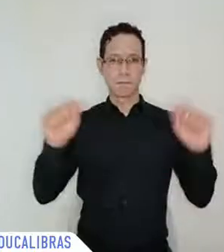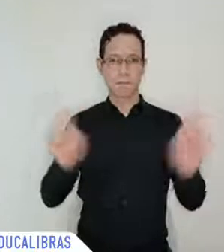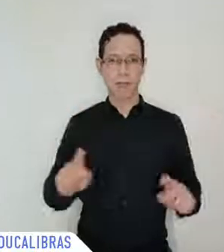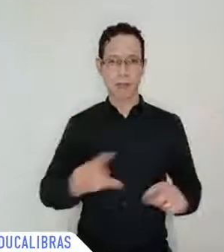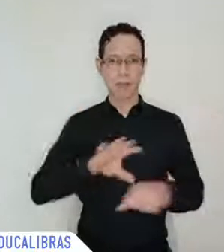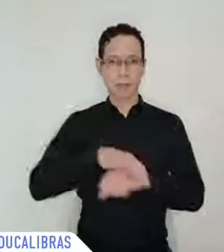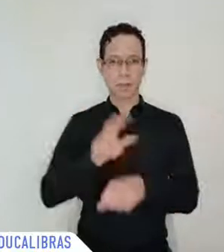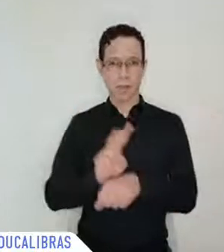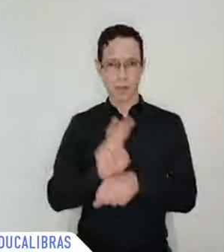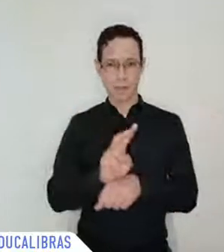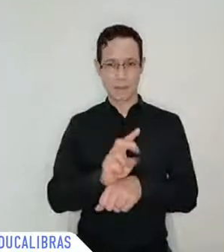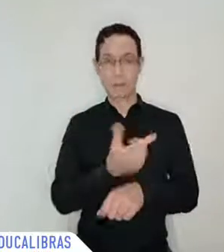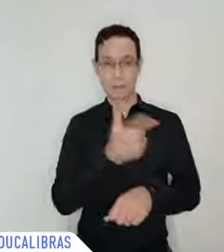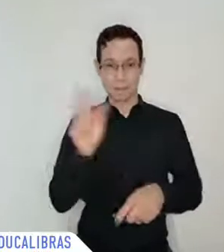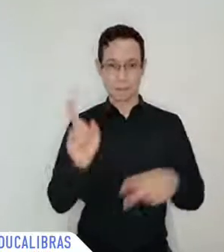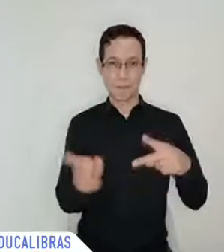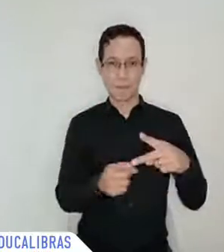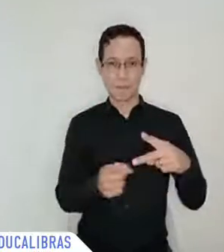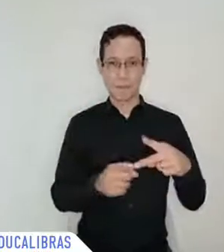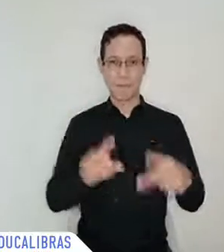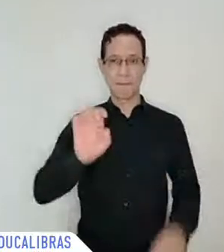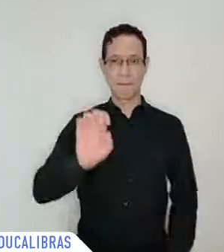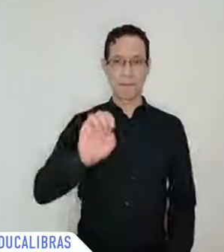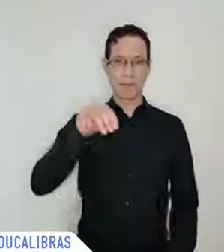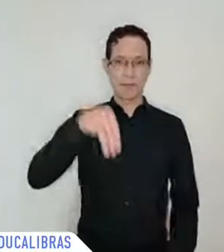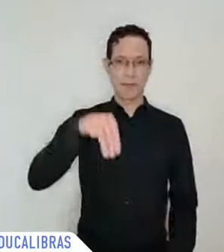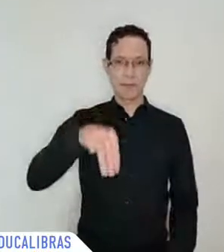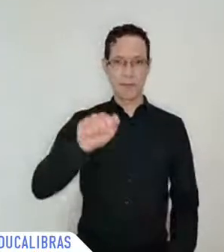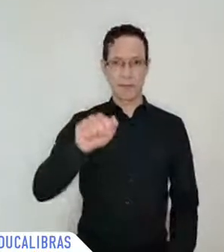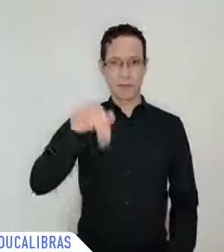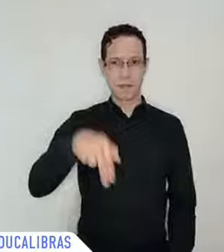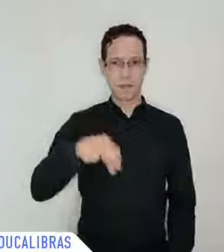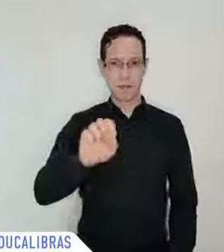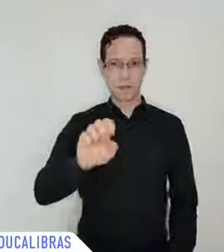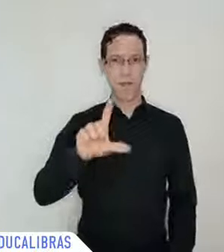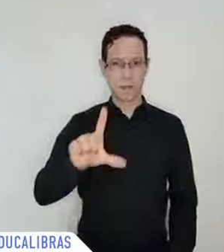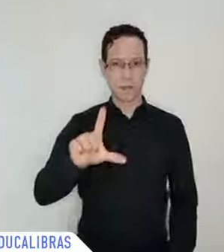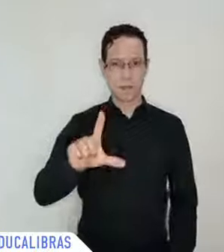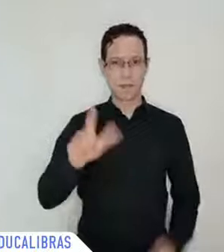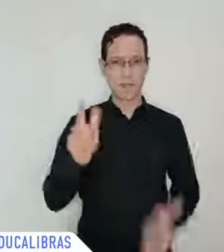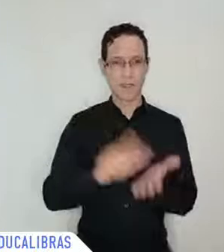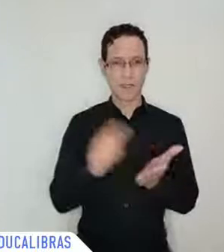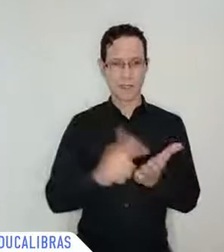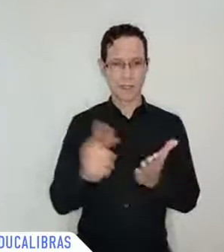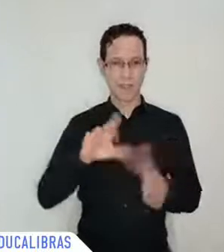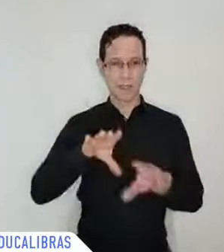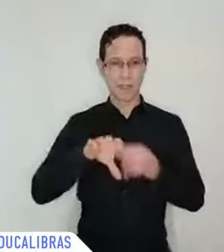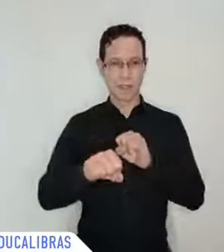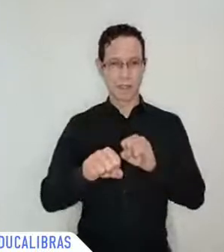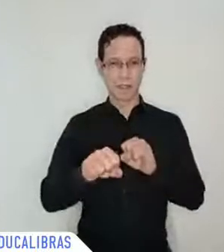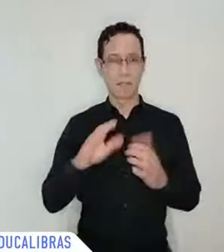peace, and security data. And then we also have Emmanuel Colombié.